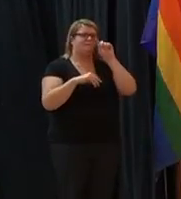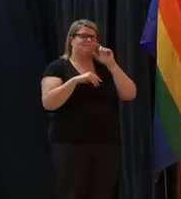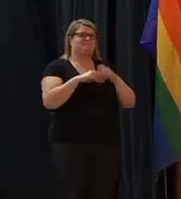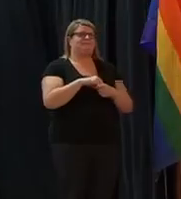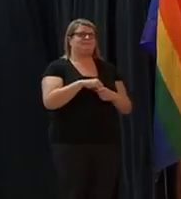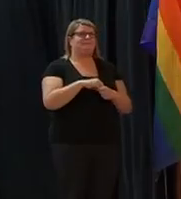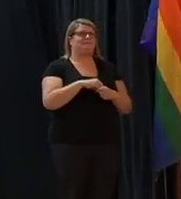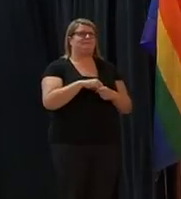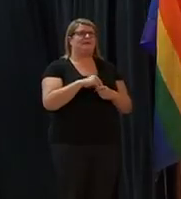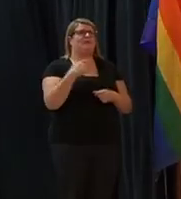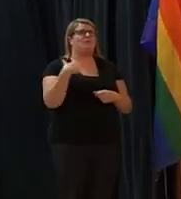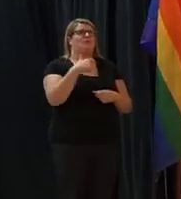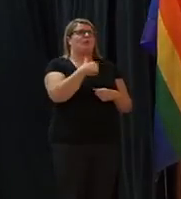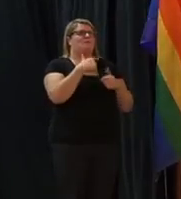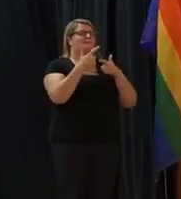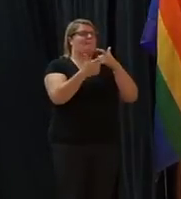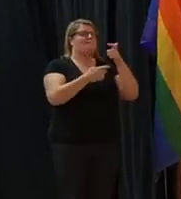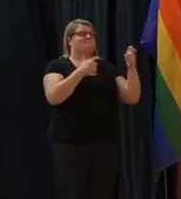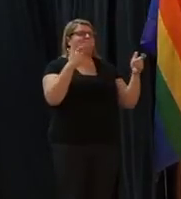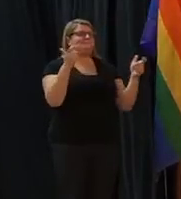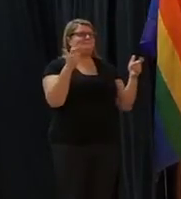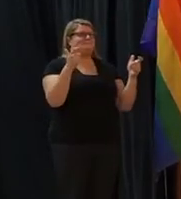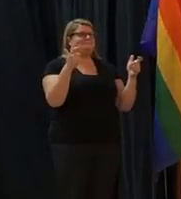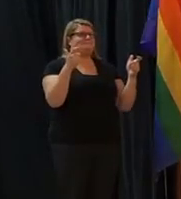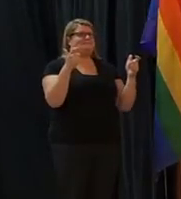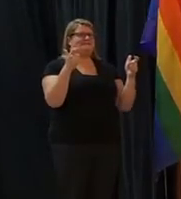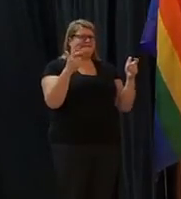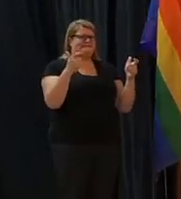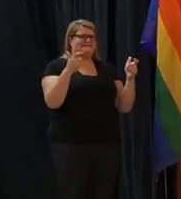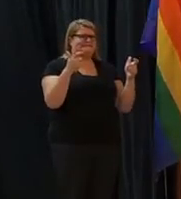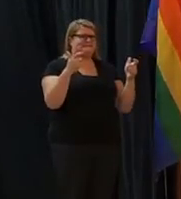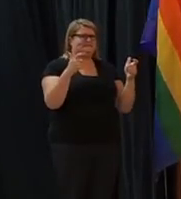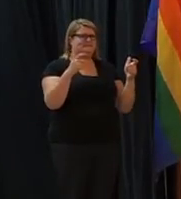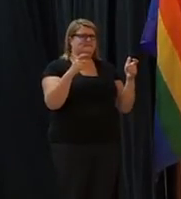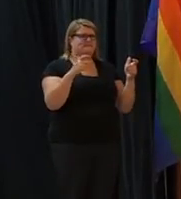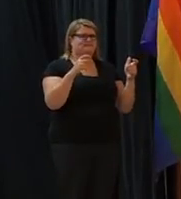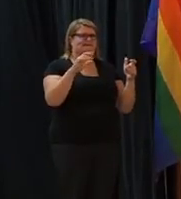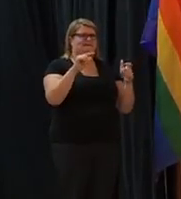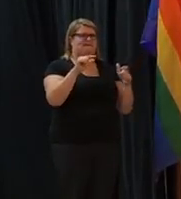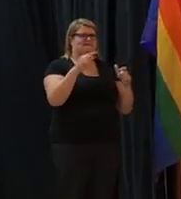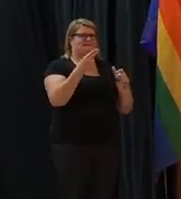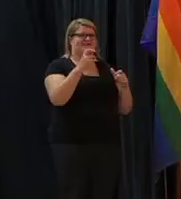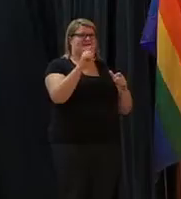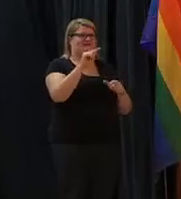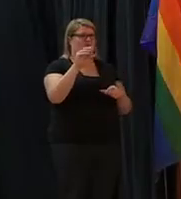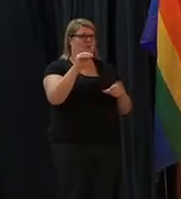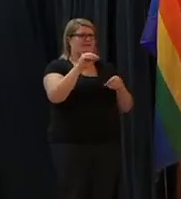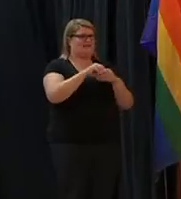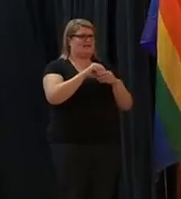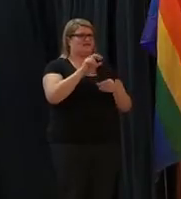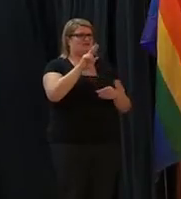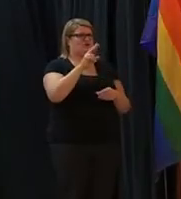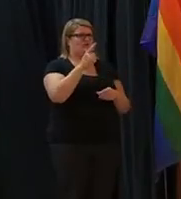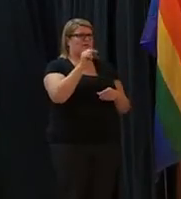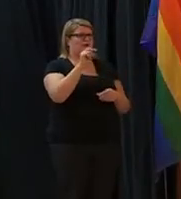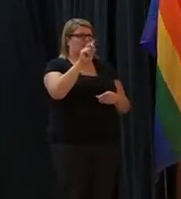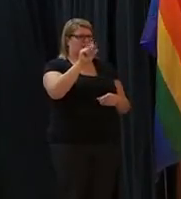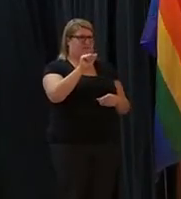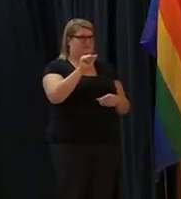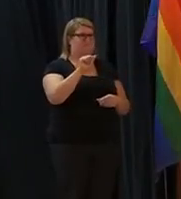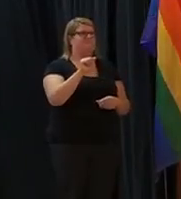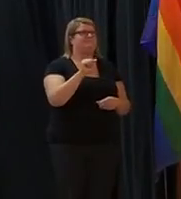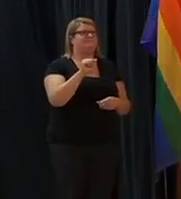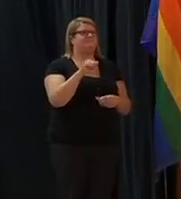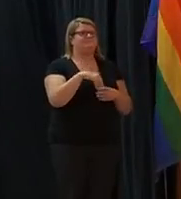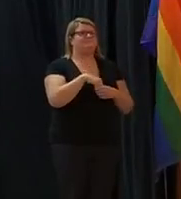We are the biggest small NGO in Uganda. We represent about 13 districts in Uganda, and we